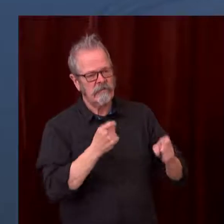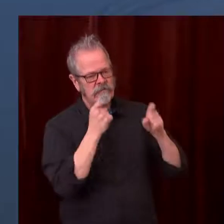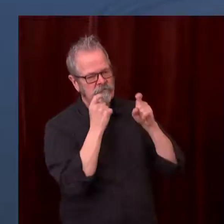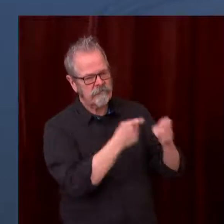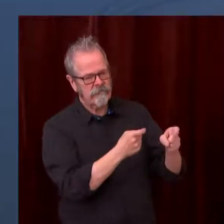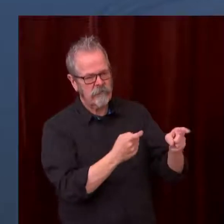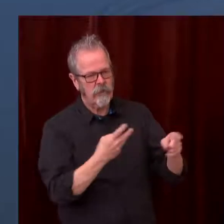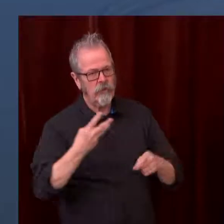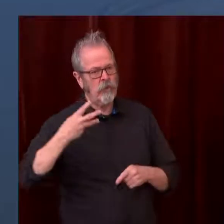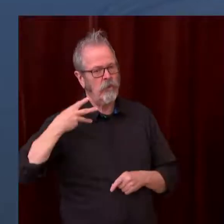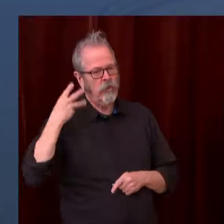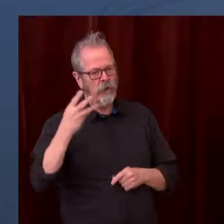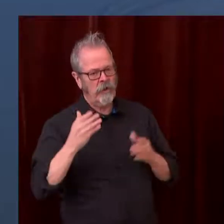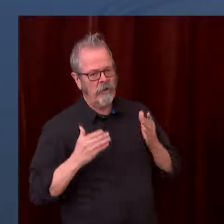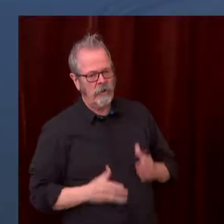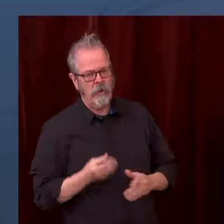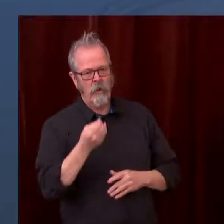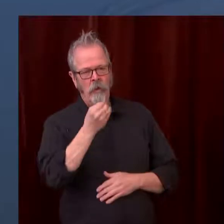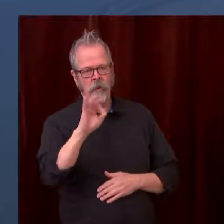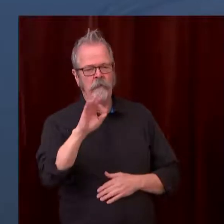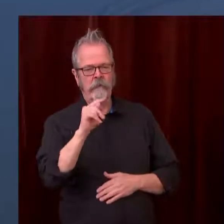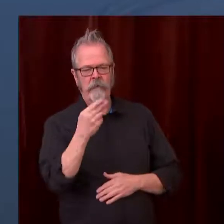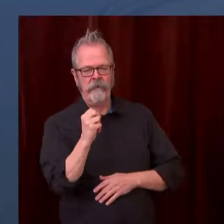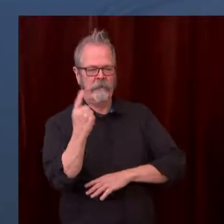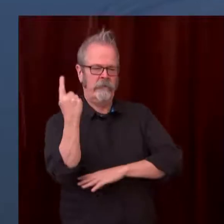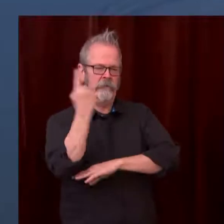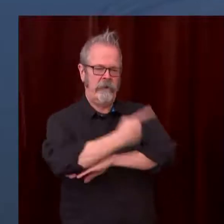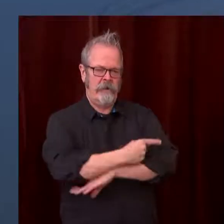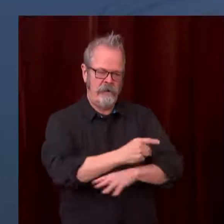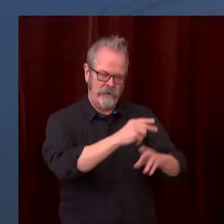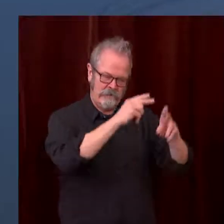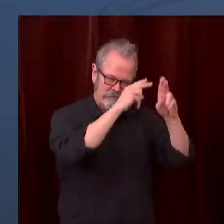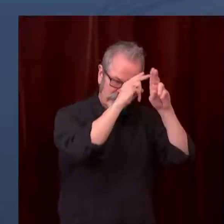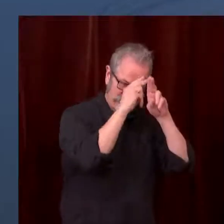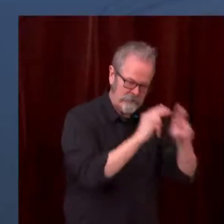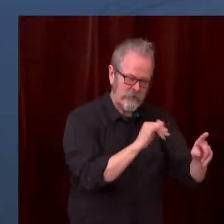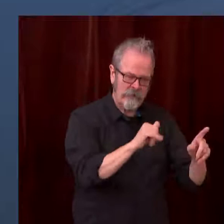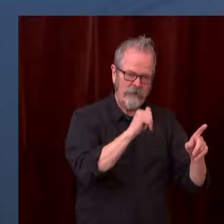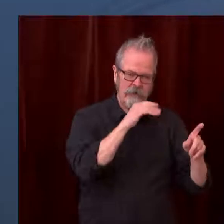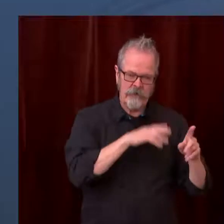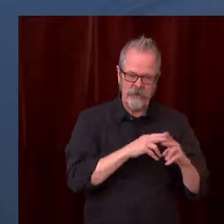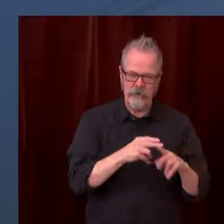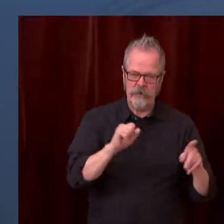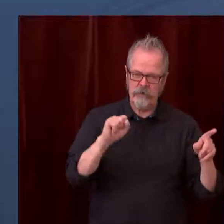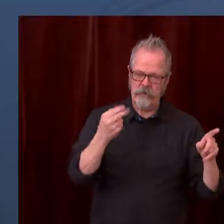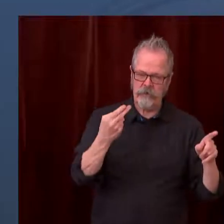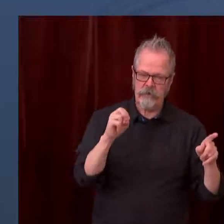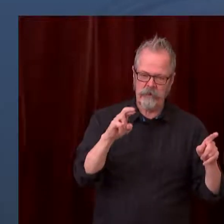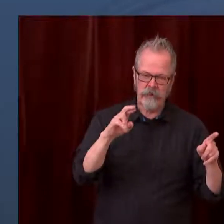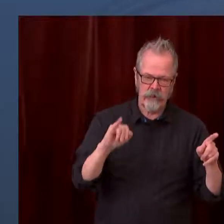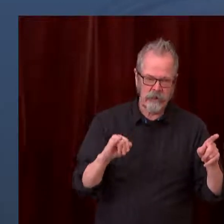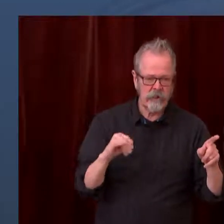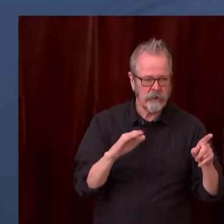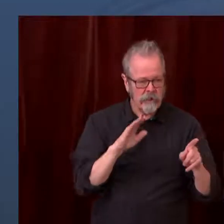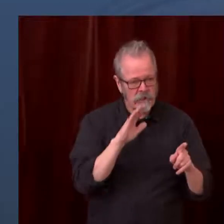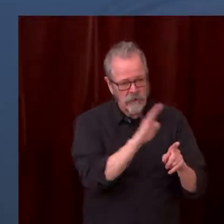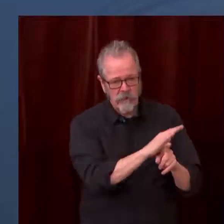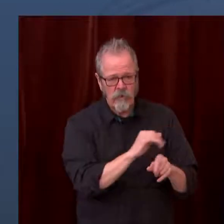going to leverage lots of volunteer hours in the months to come as we continue to expand these vaccination